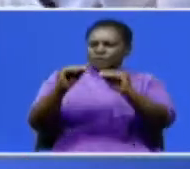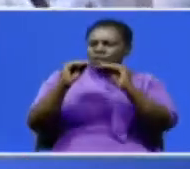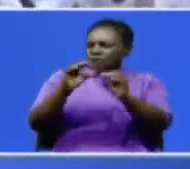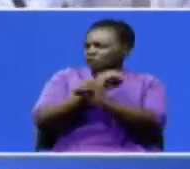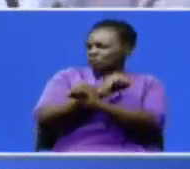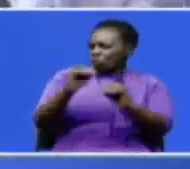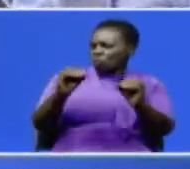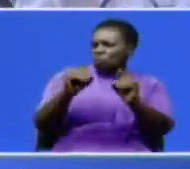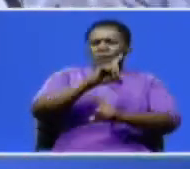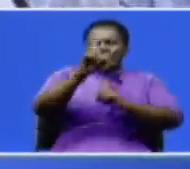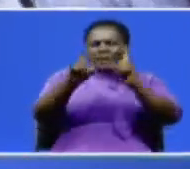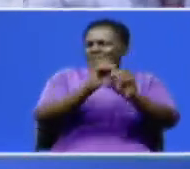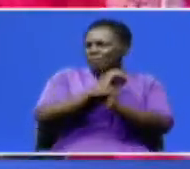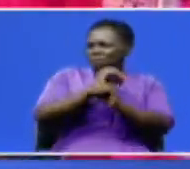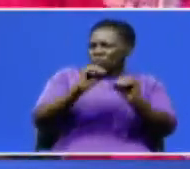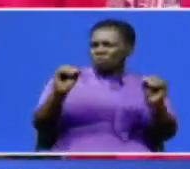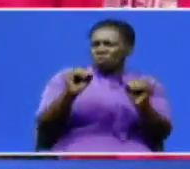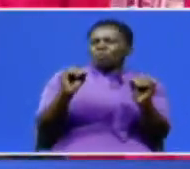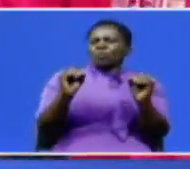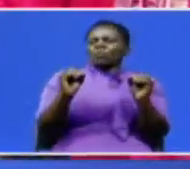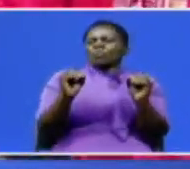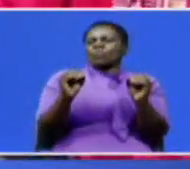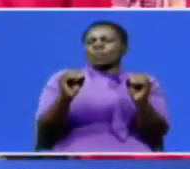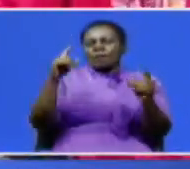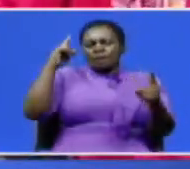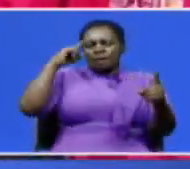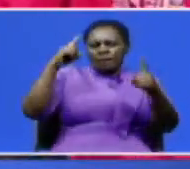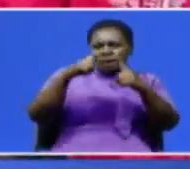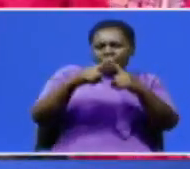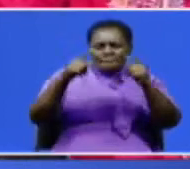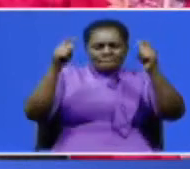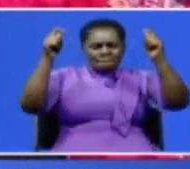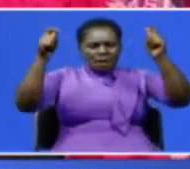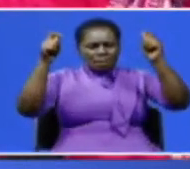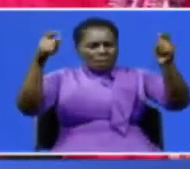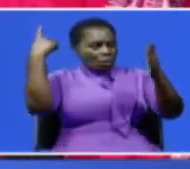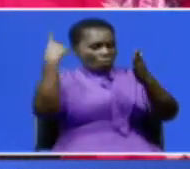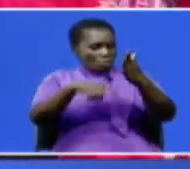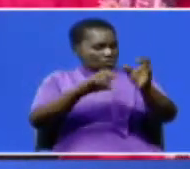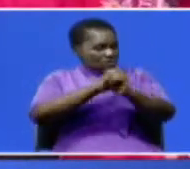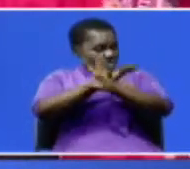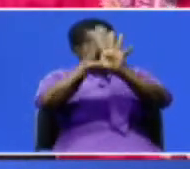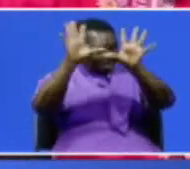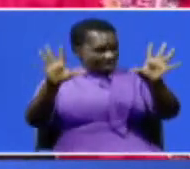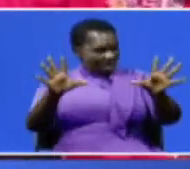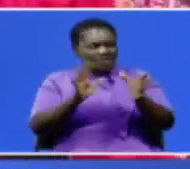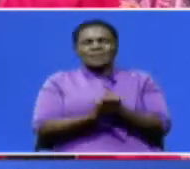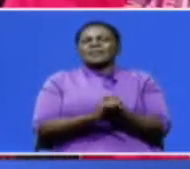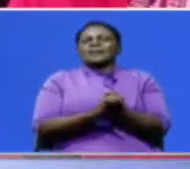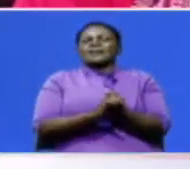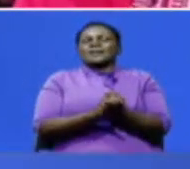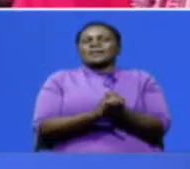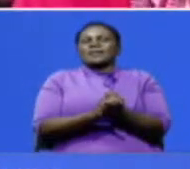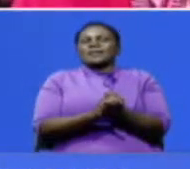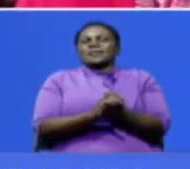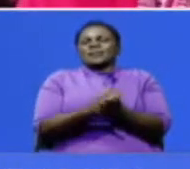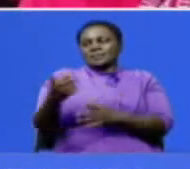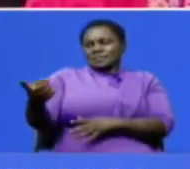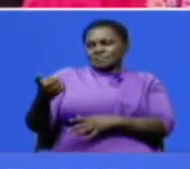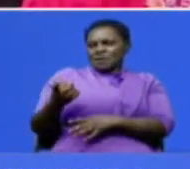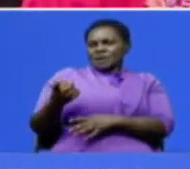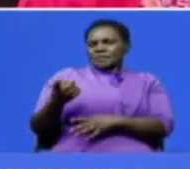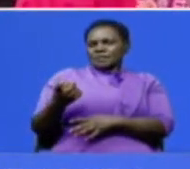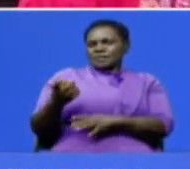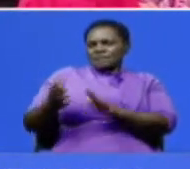and examinations at the university. The objective of this strike is clear. A cabinet staff demand